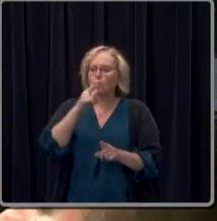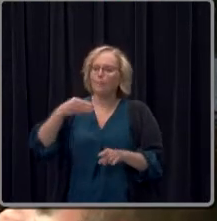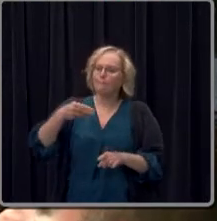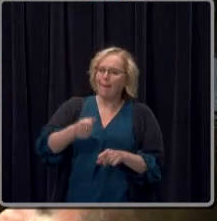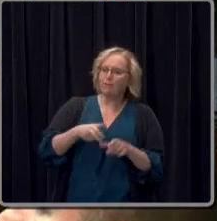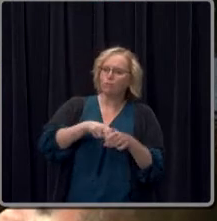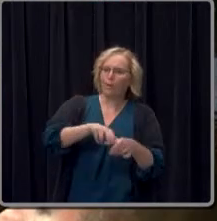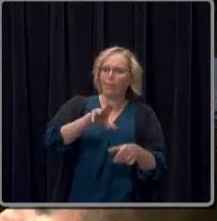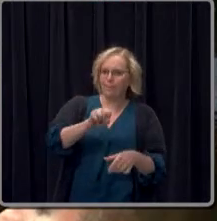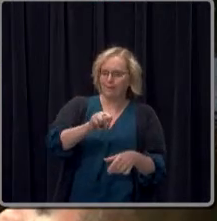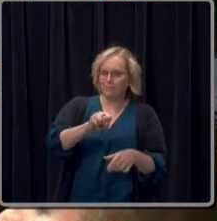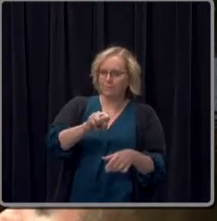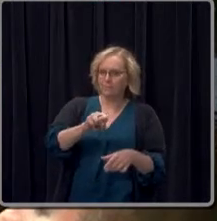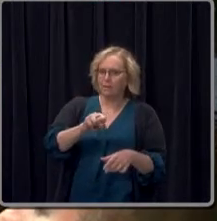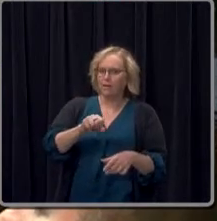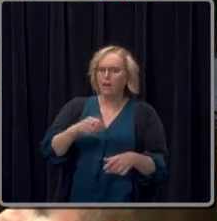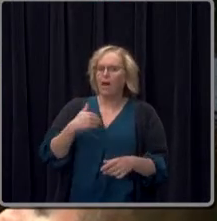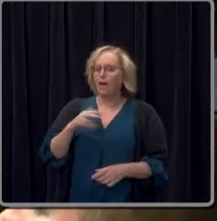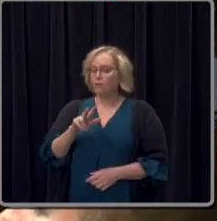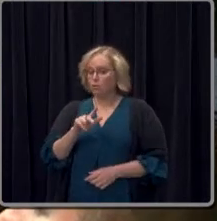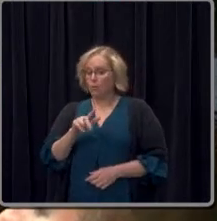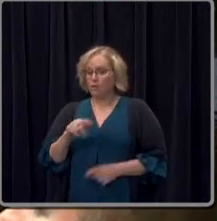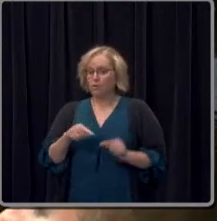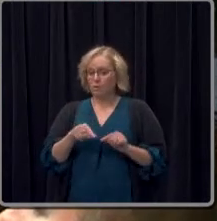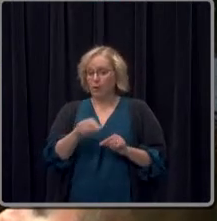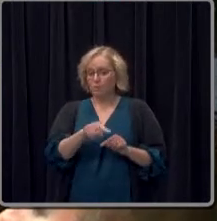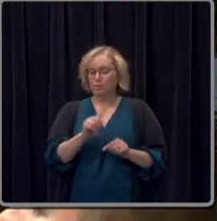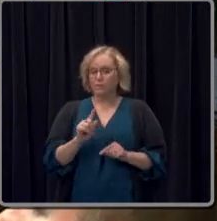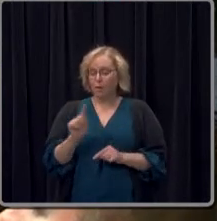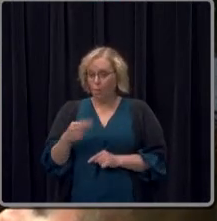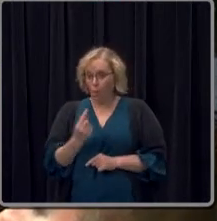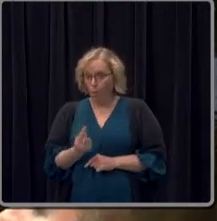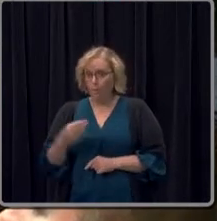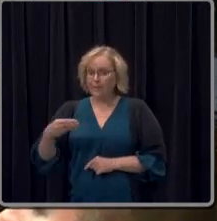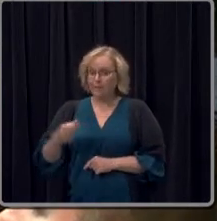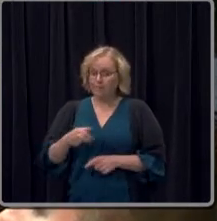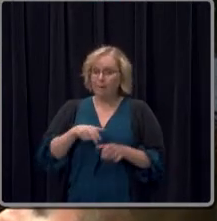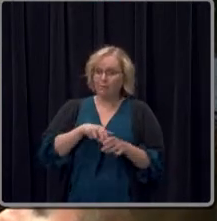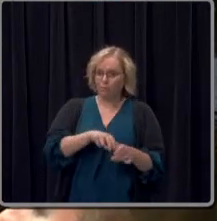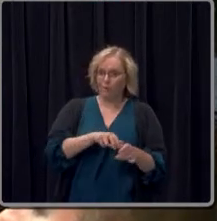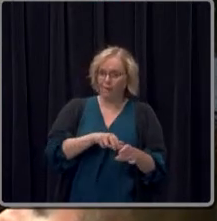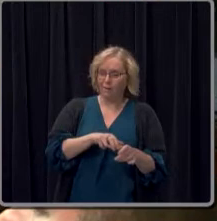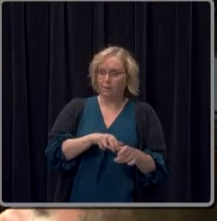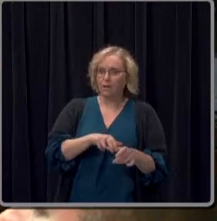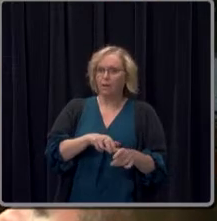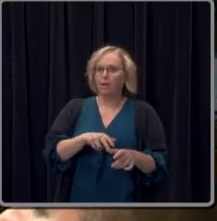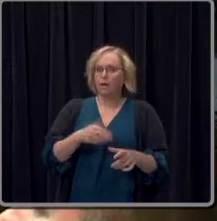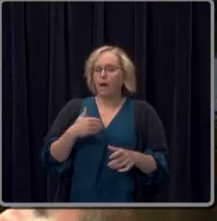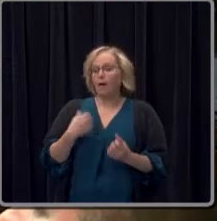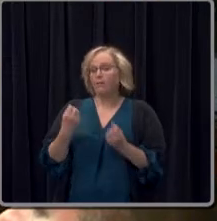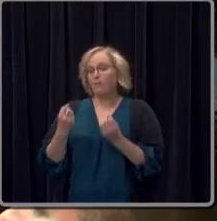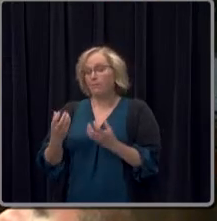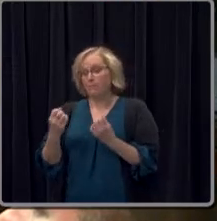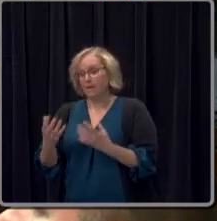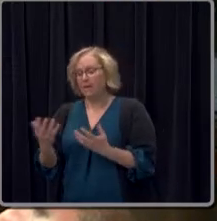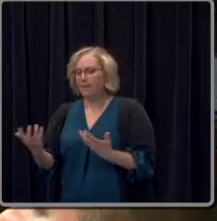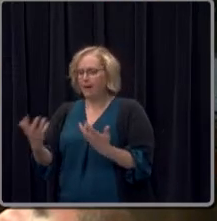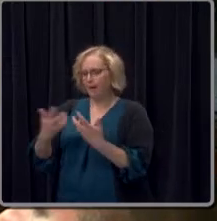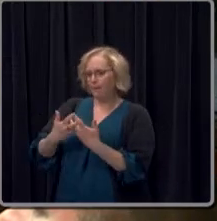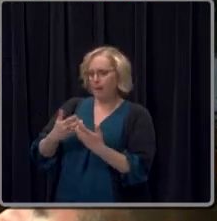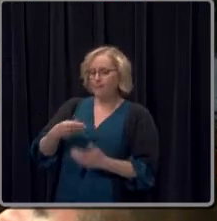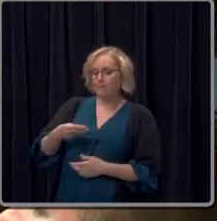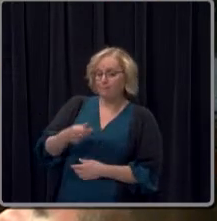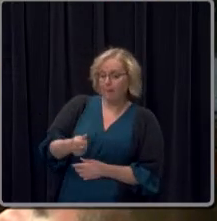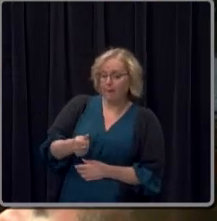have 23 of those routes that are solely pay ride only. You know, we have many routes that combine pay